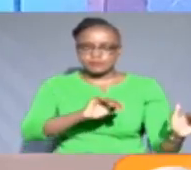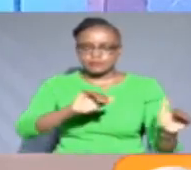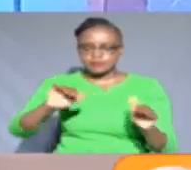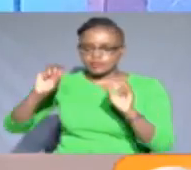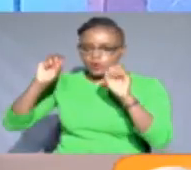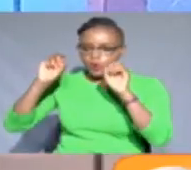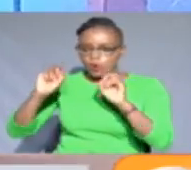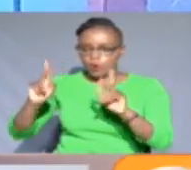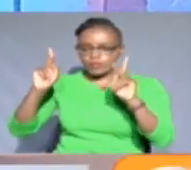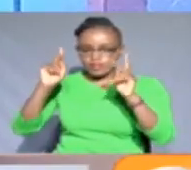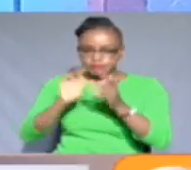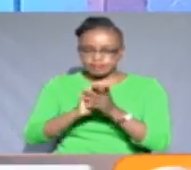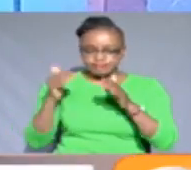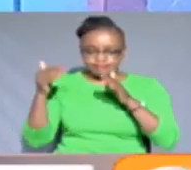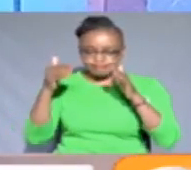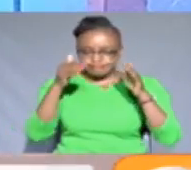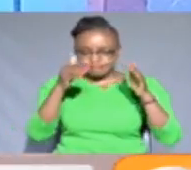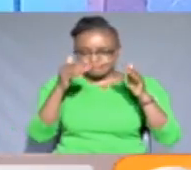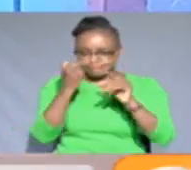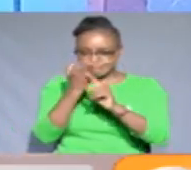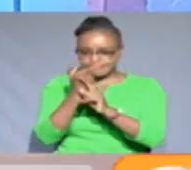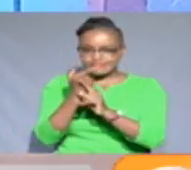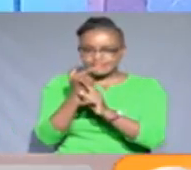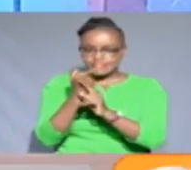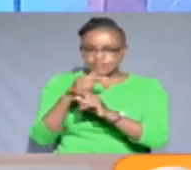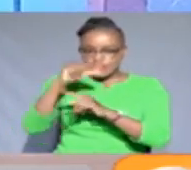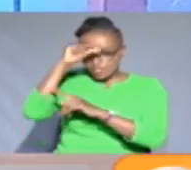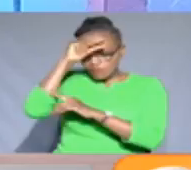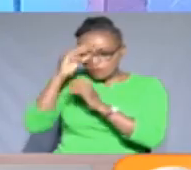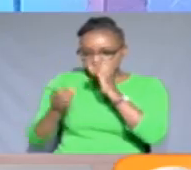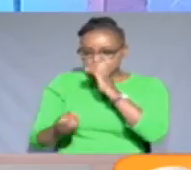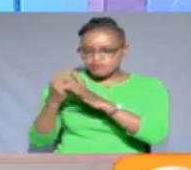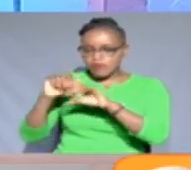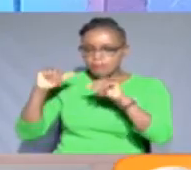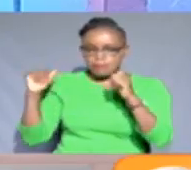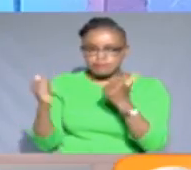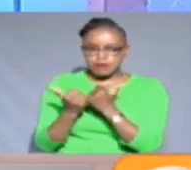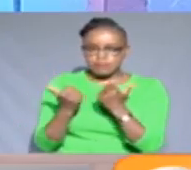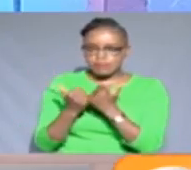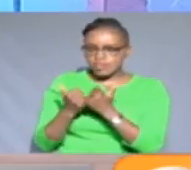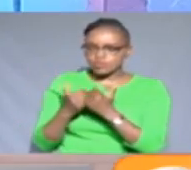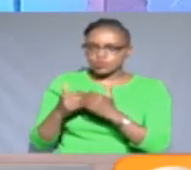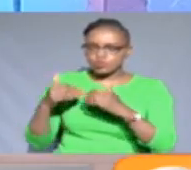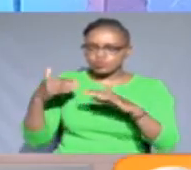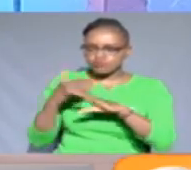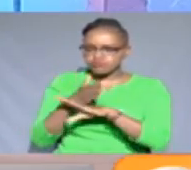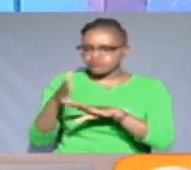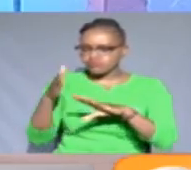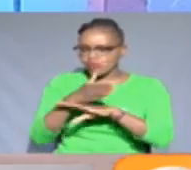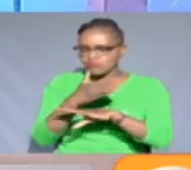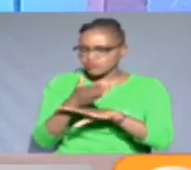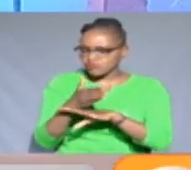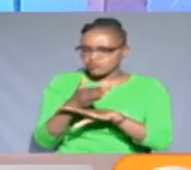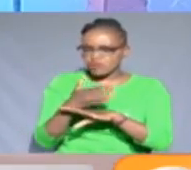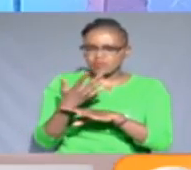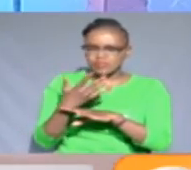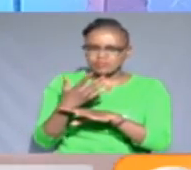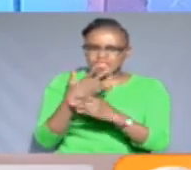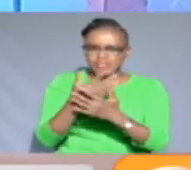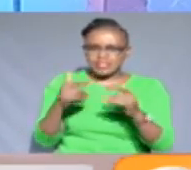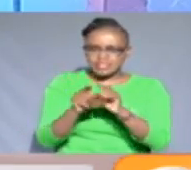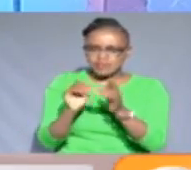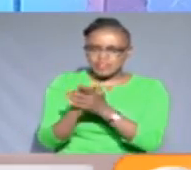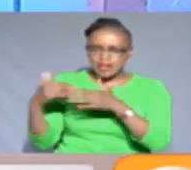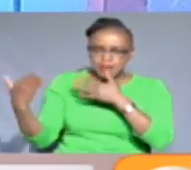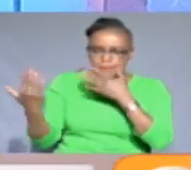All right, moving on. And the government has formed an agency to curb illicit trade and dumping of